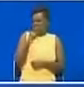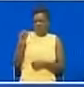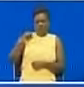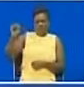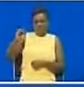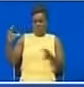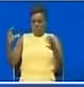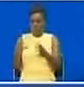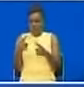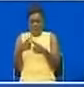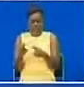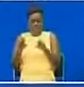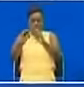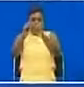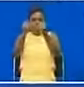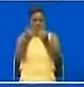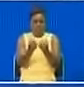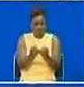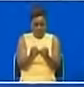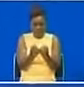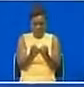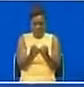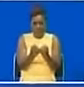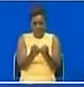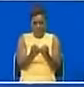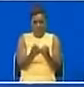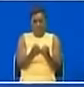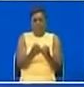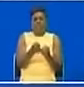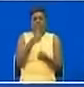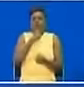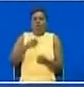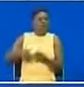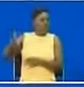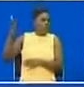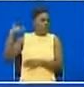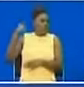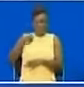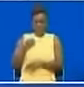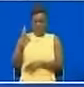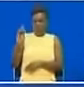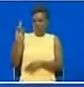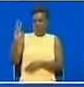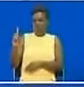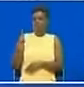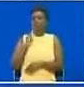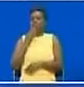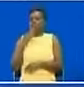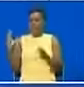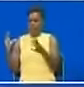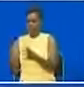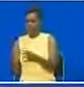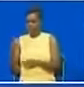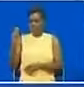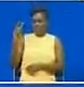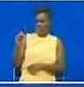party, but a society. Days are gone when Ford Kenya should be a Luhya party,